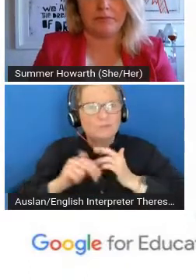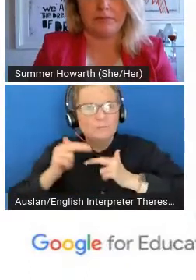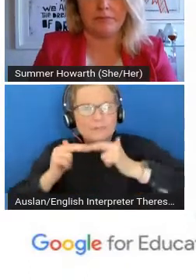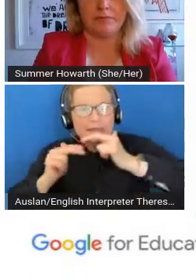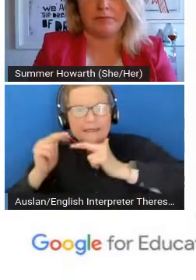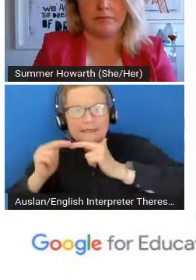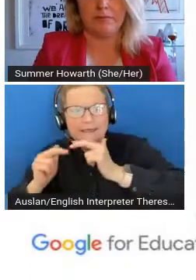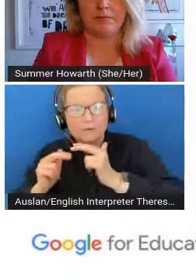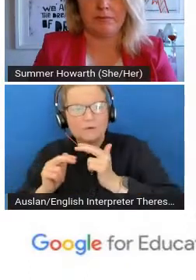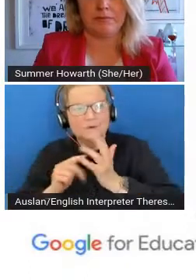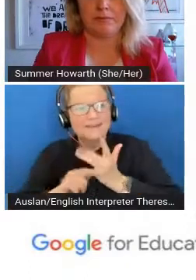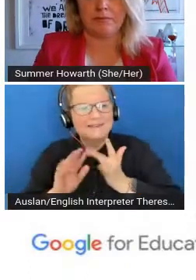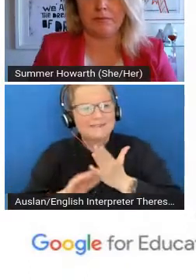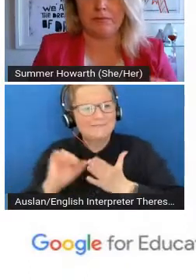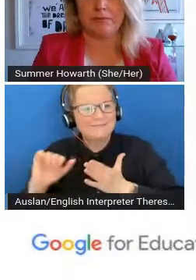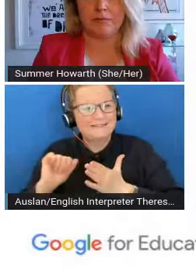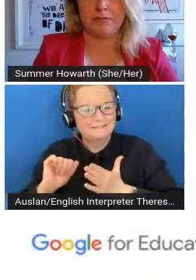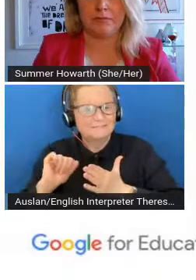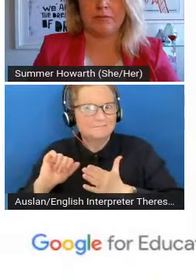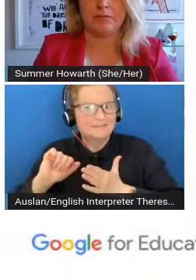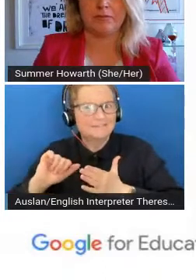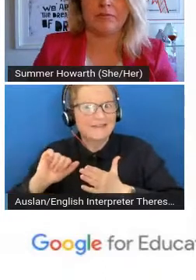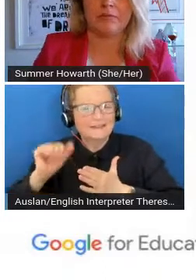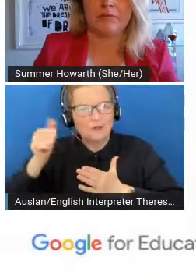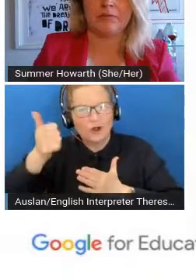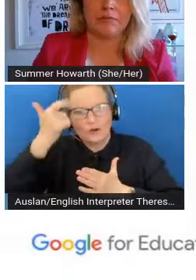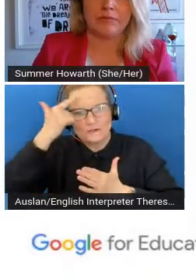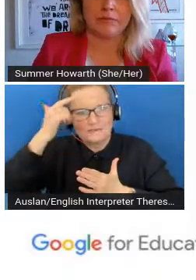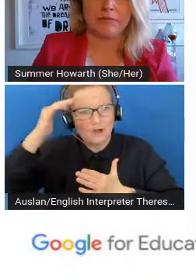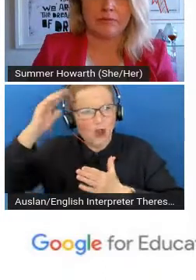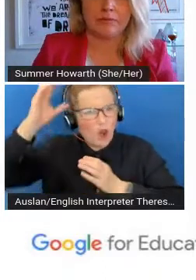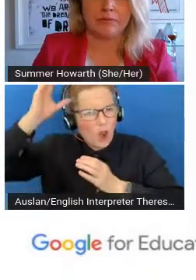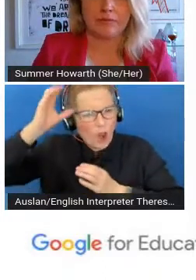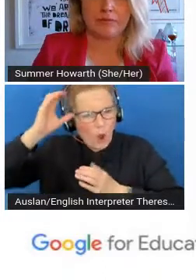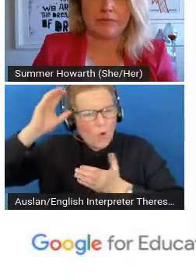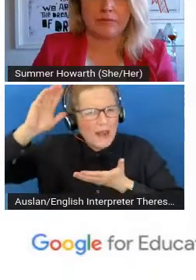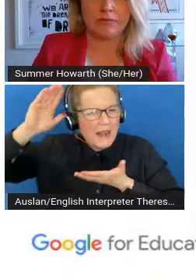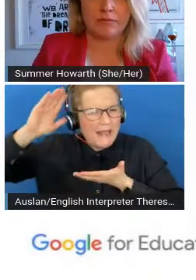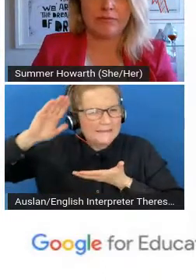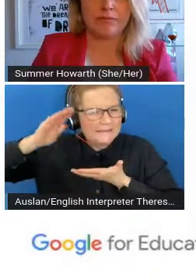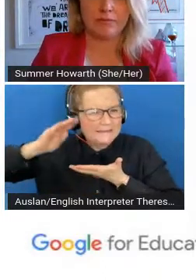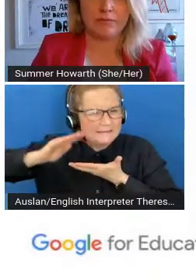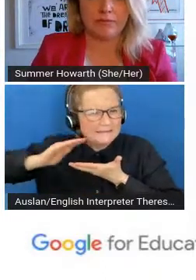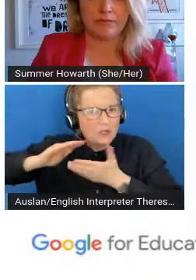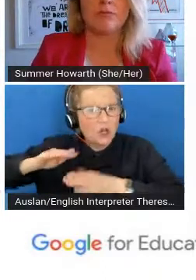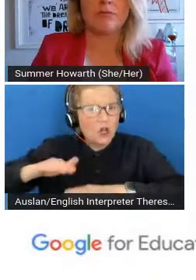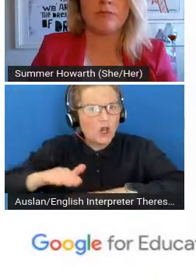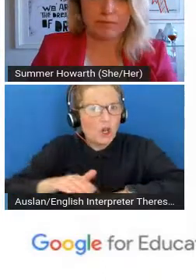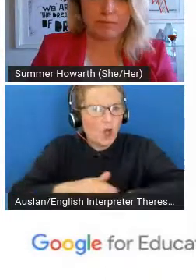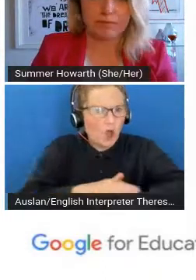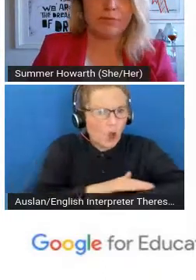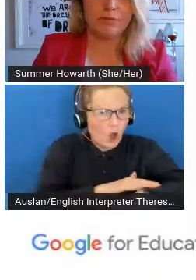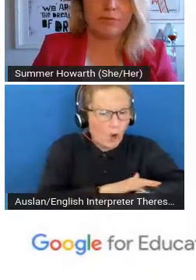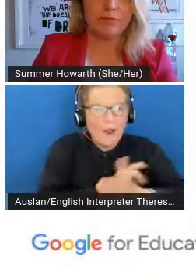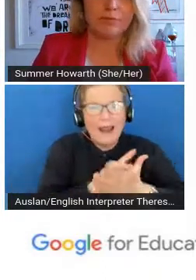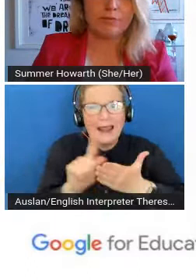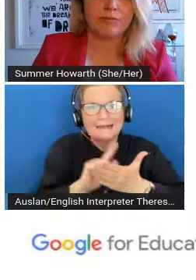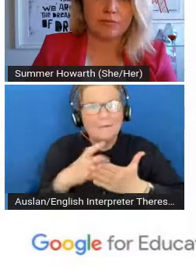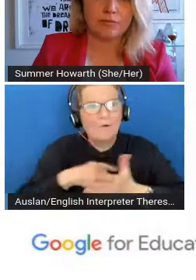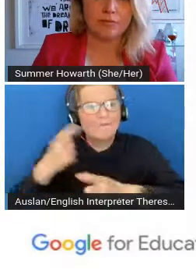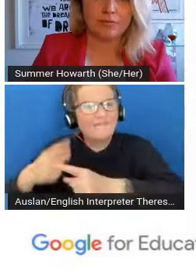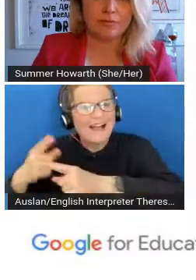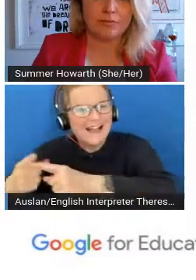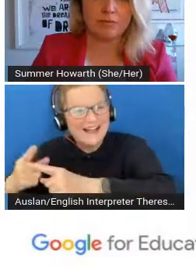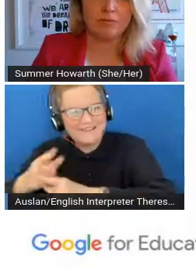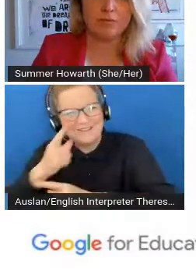helping to reduce that cognitive load, slowing down so that later you can actually go faster. So rather than skating across